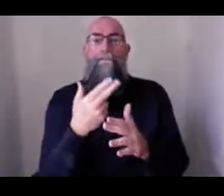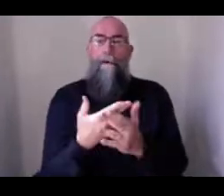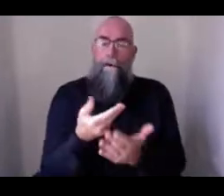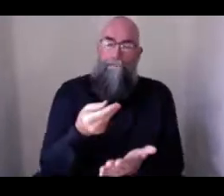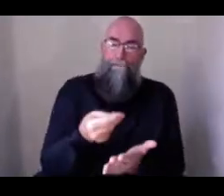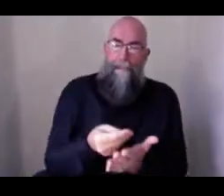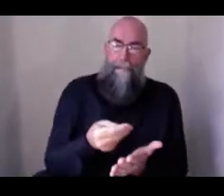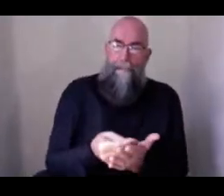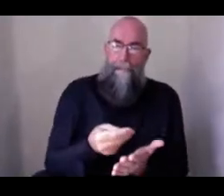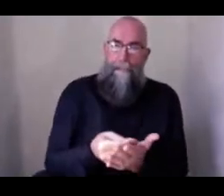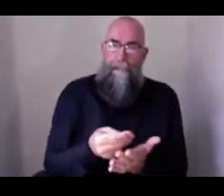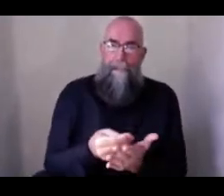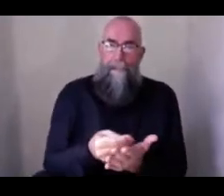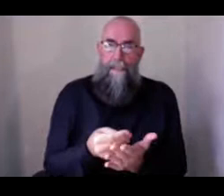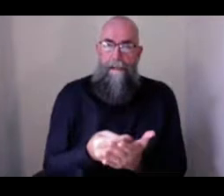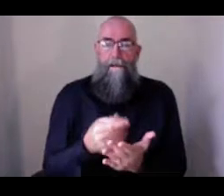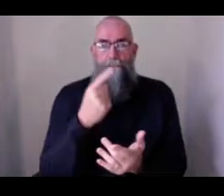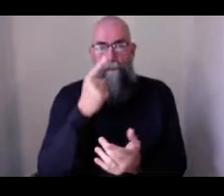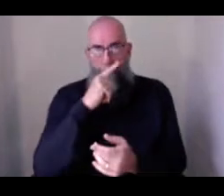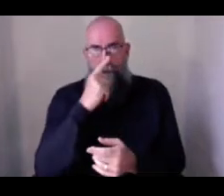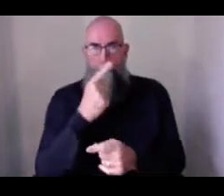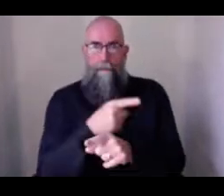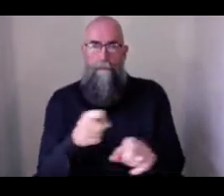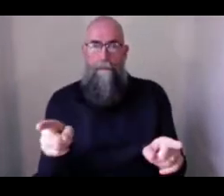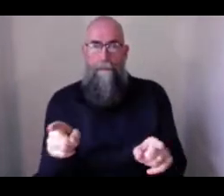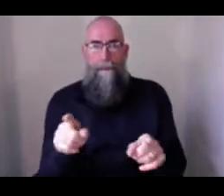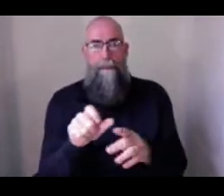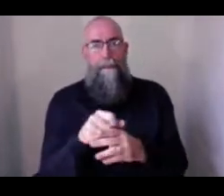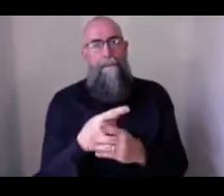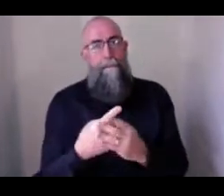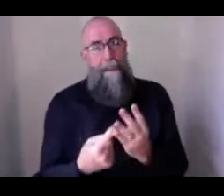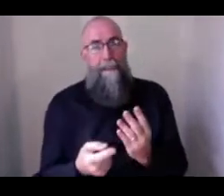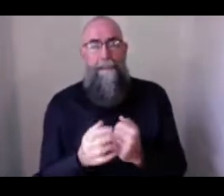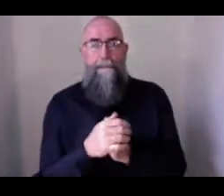about here. Does that answer the question?